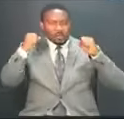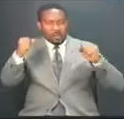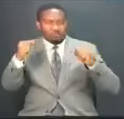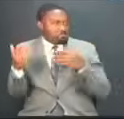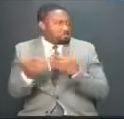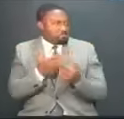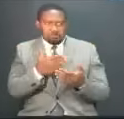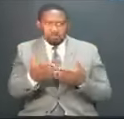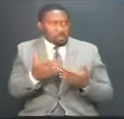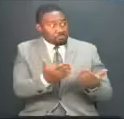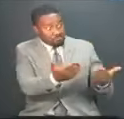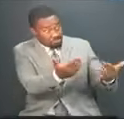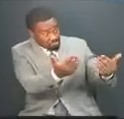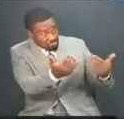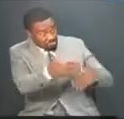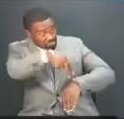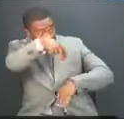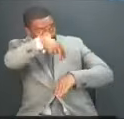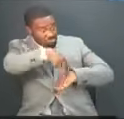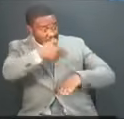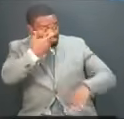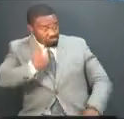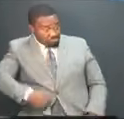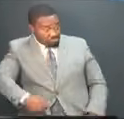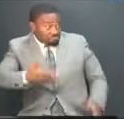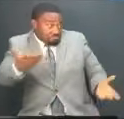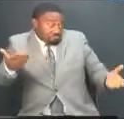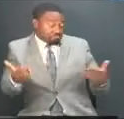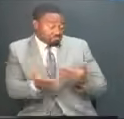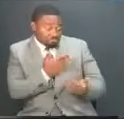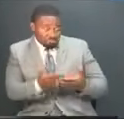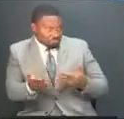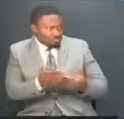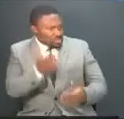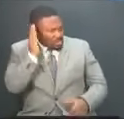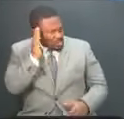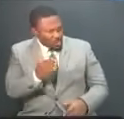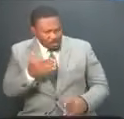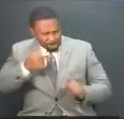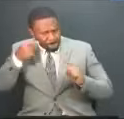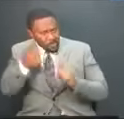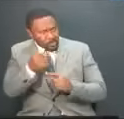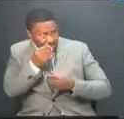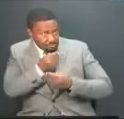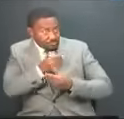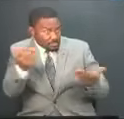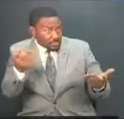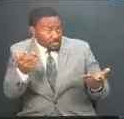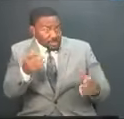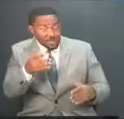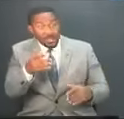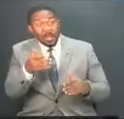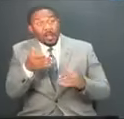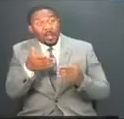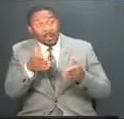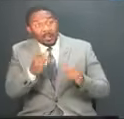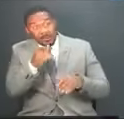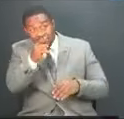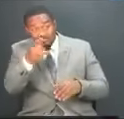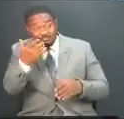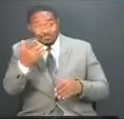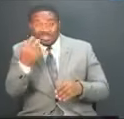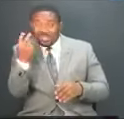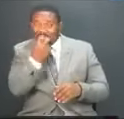on my seat here, I will still state my position so that the Speaker can give his